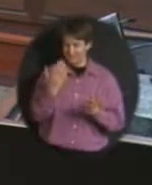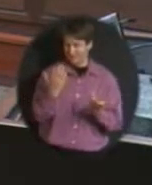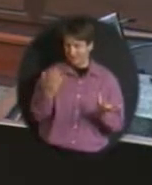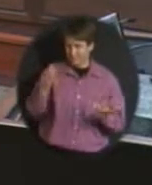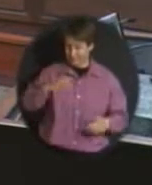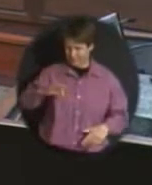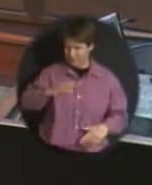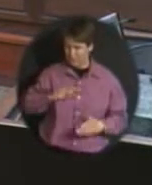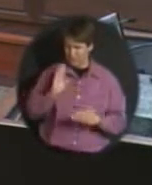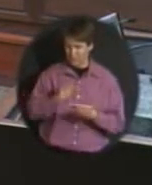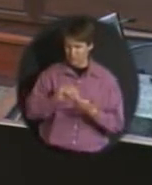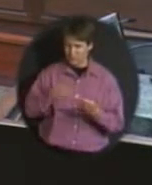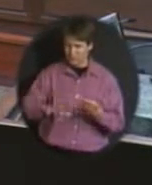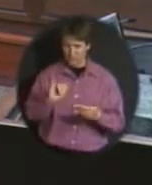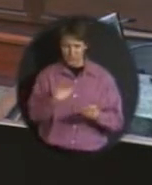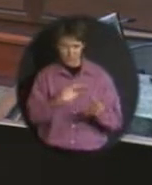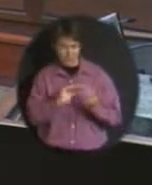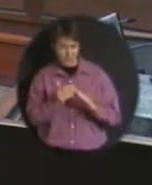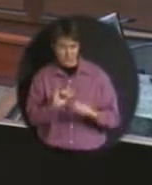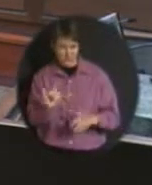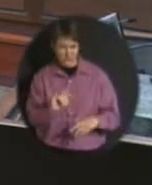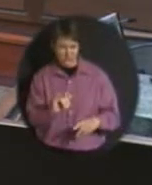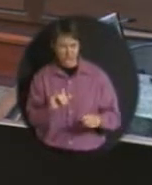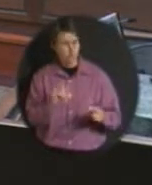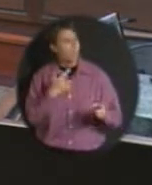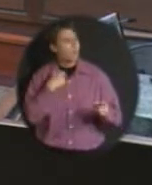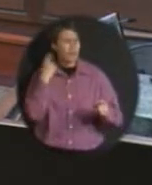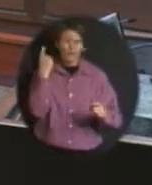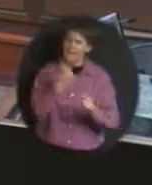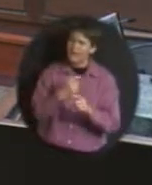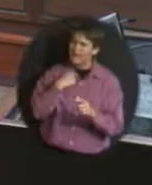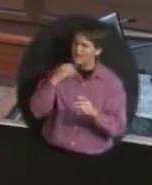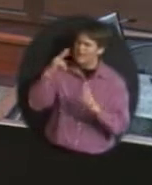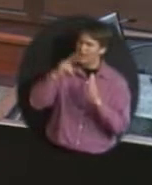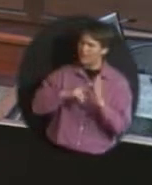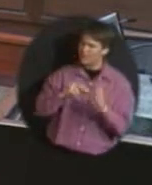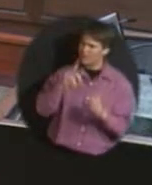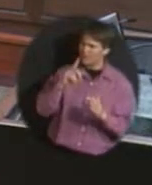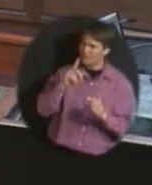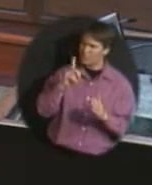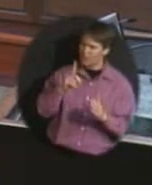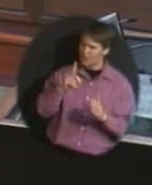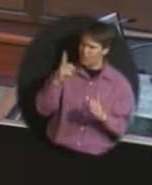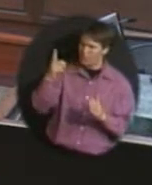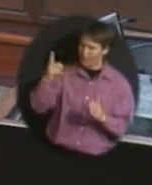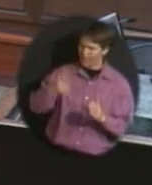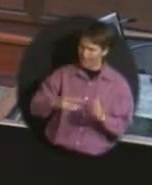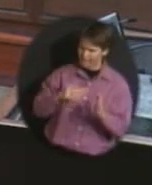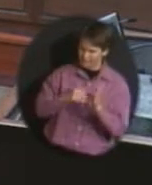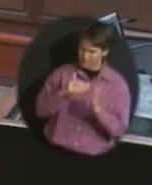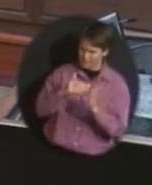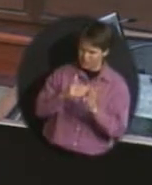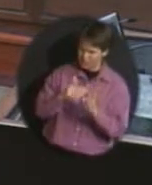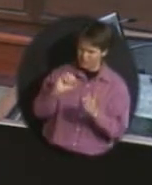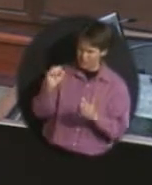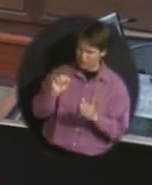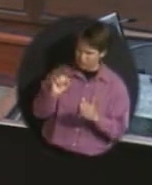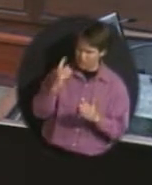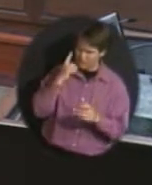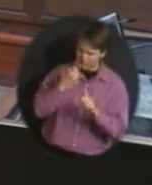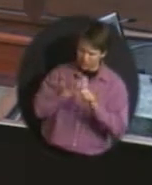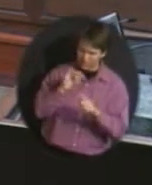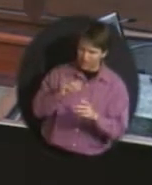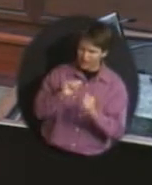well as our community, so. Did I read it was like $1.5 million worth of scholarships that's correct. From that? It's